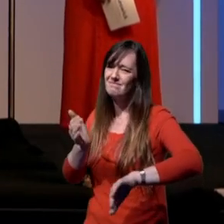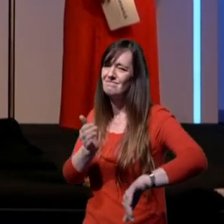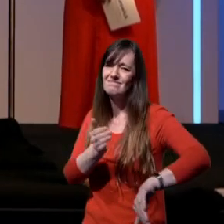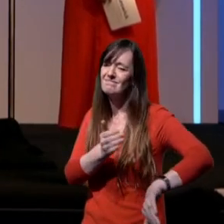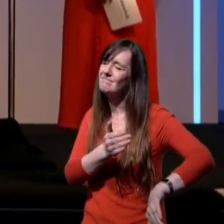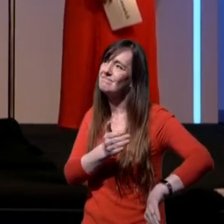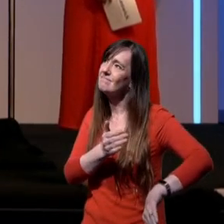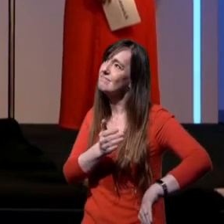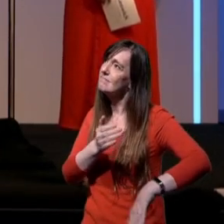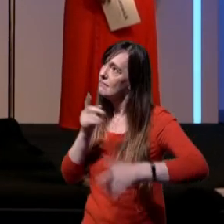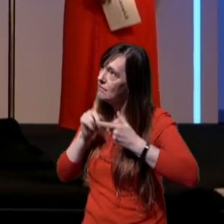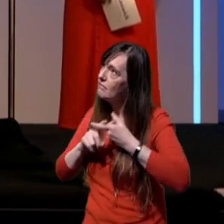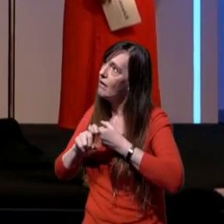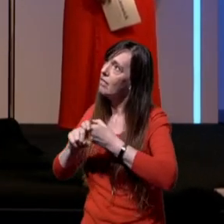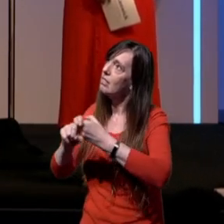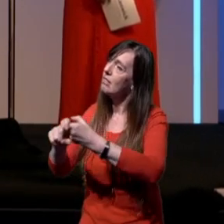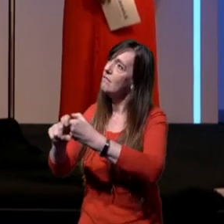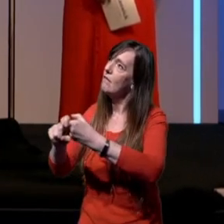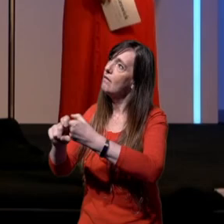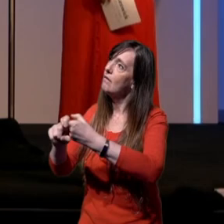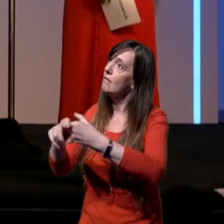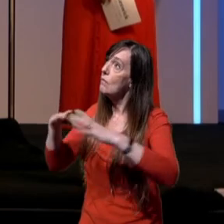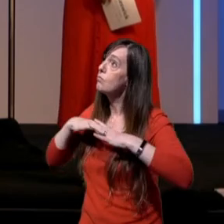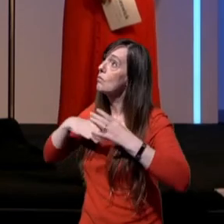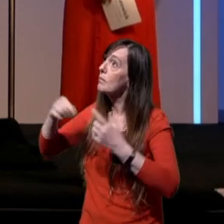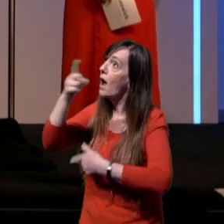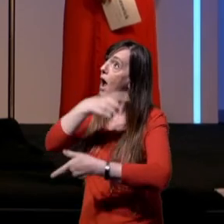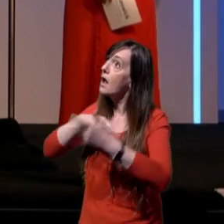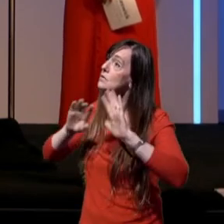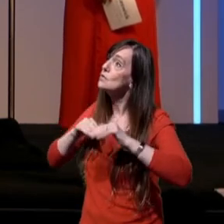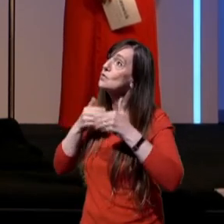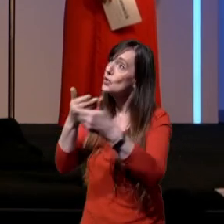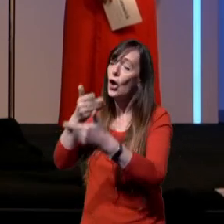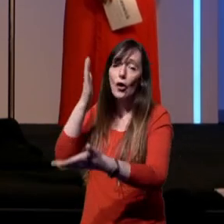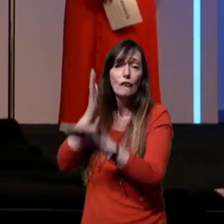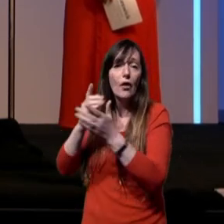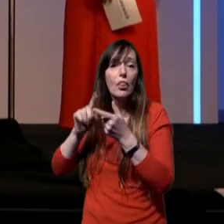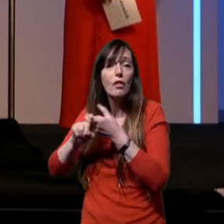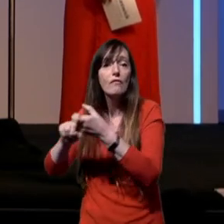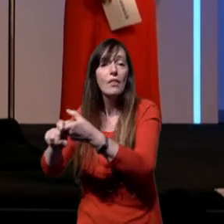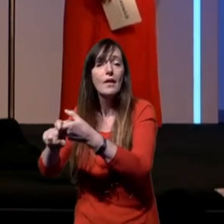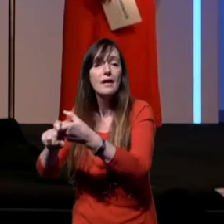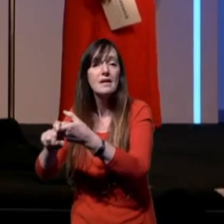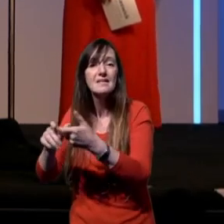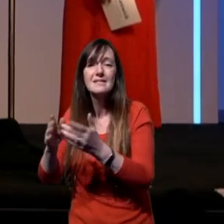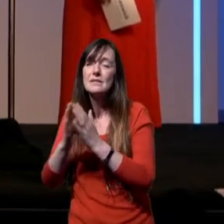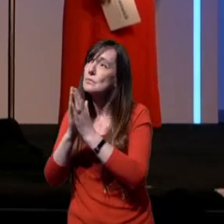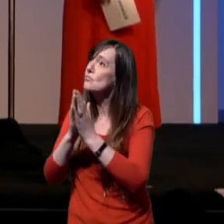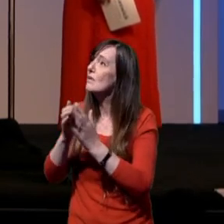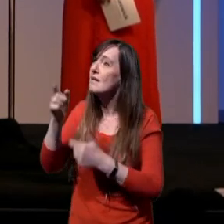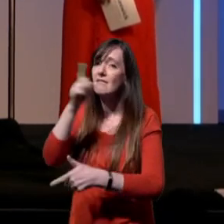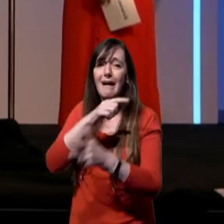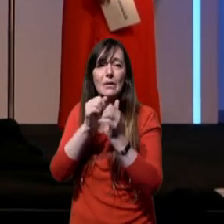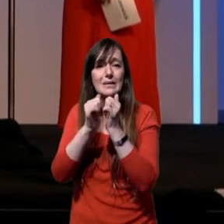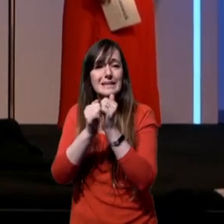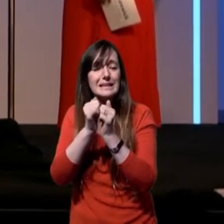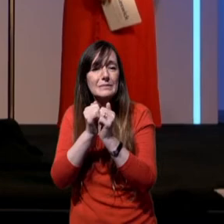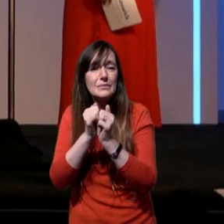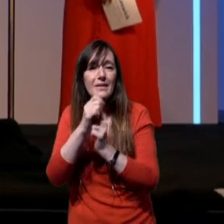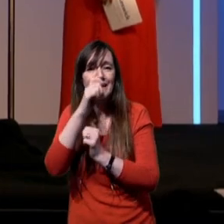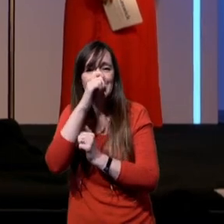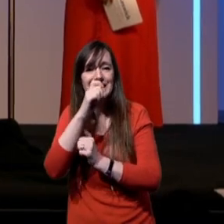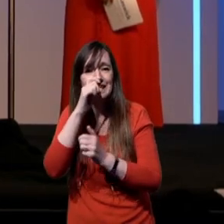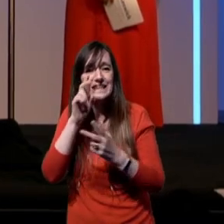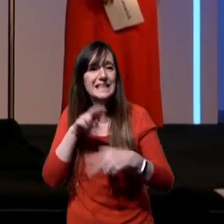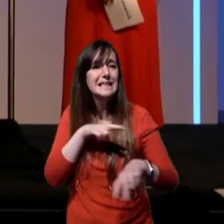And so prepare us to serve you faithfully, with our eyes on sisters and brothers around the world, with our